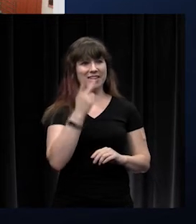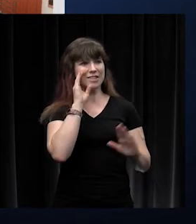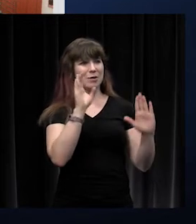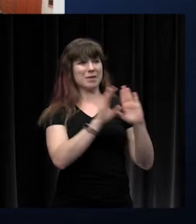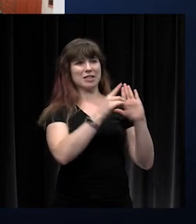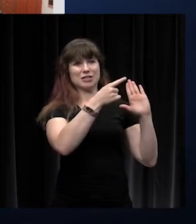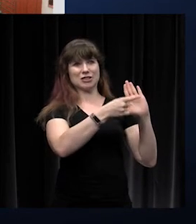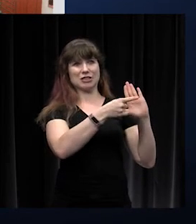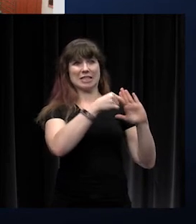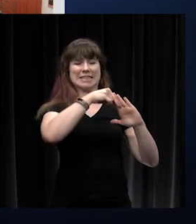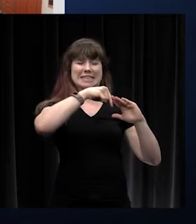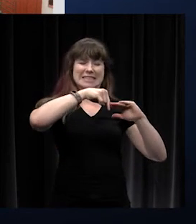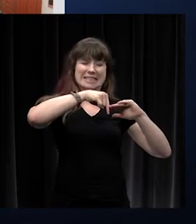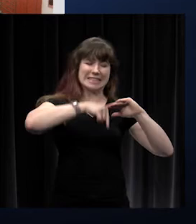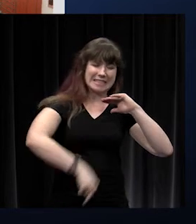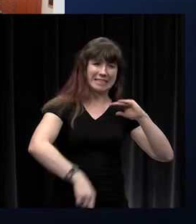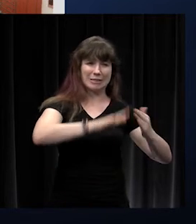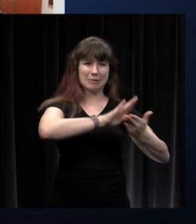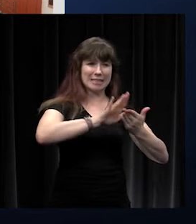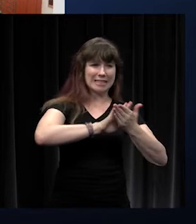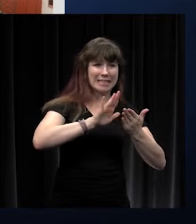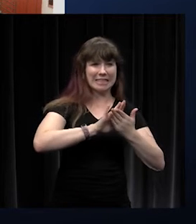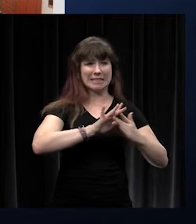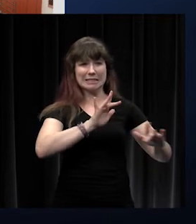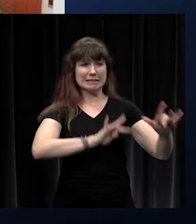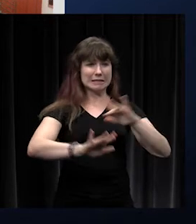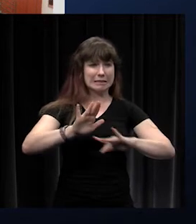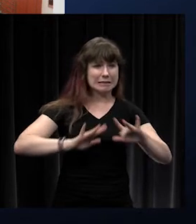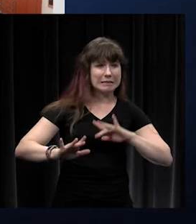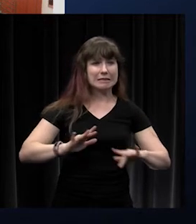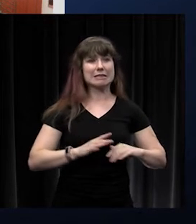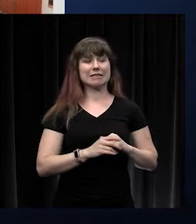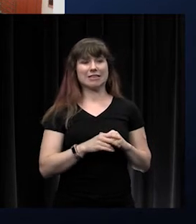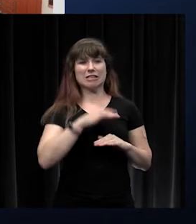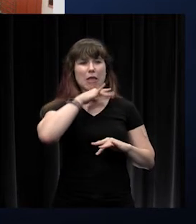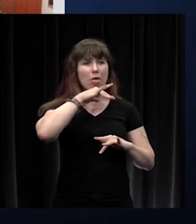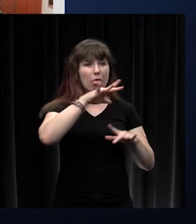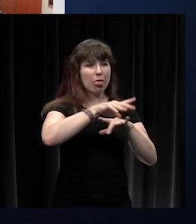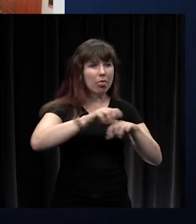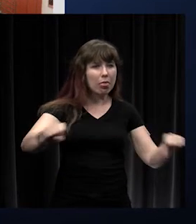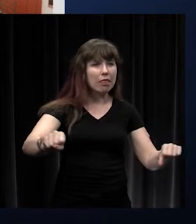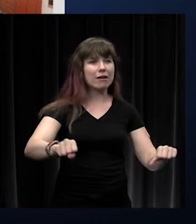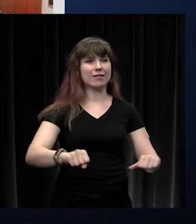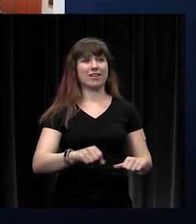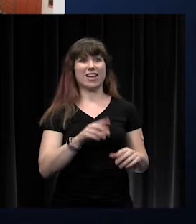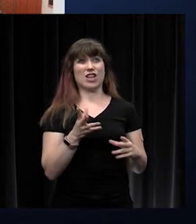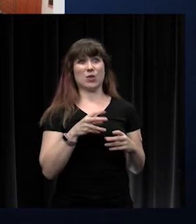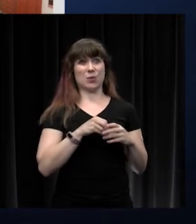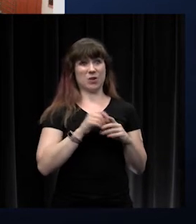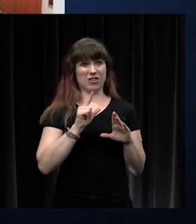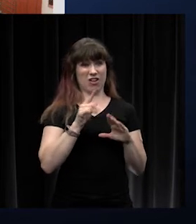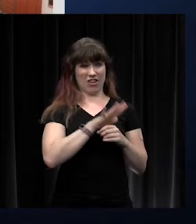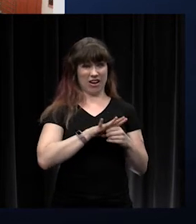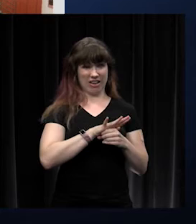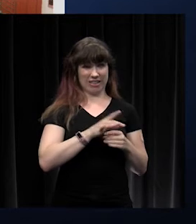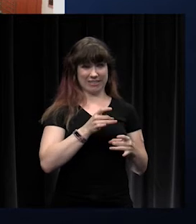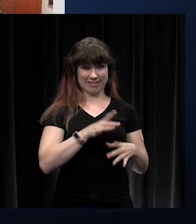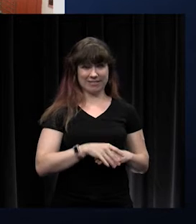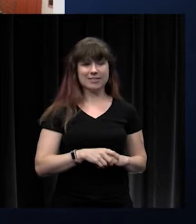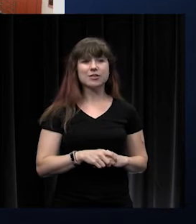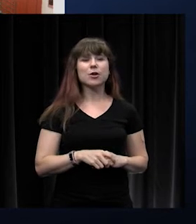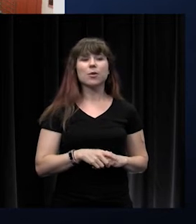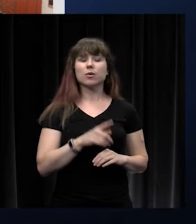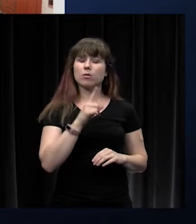deep cleaning, disinfecting at all buildings, including our locker areas there. So they've been working very hard to prepare